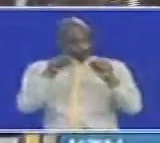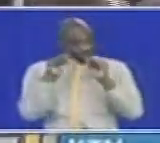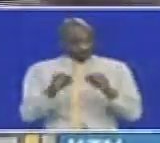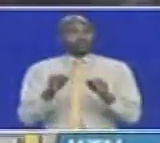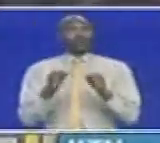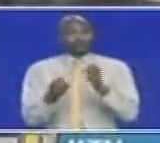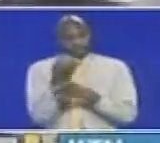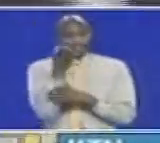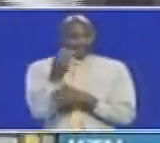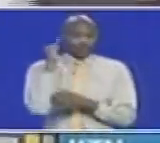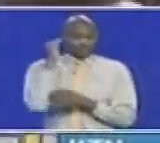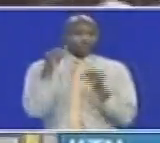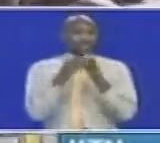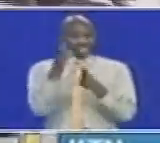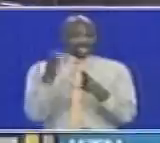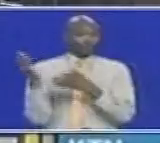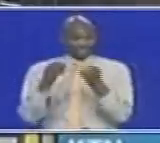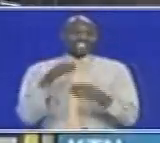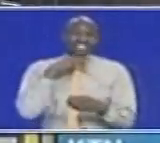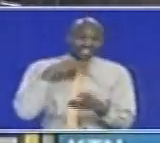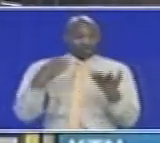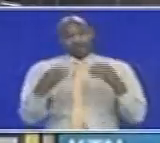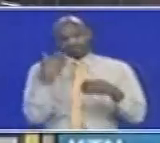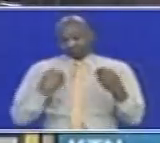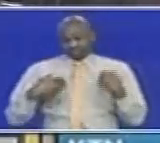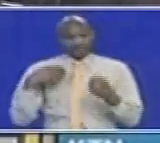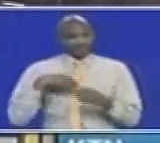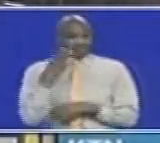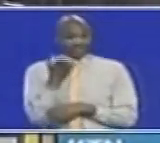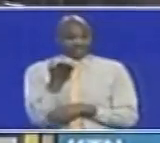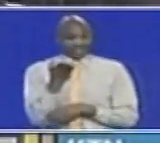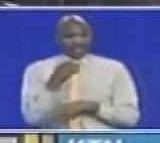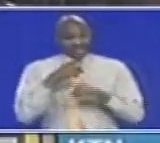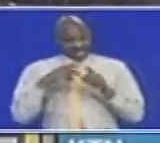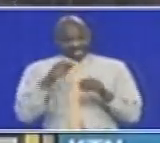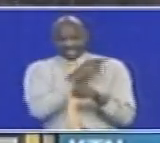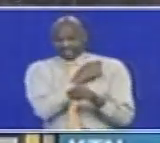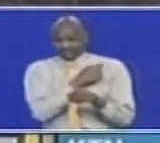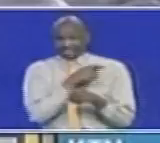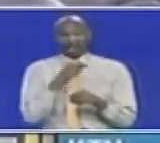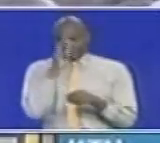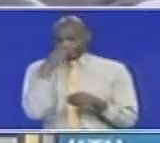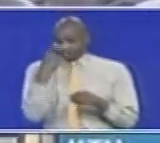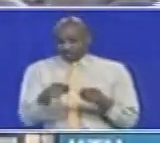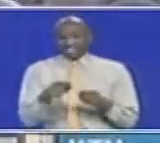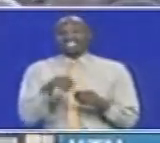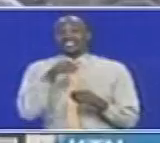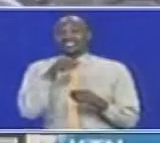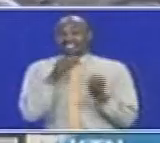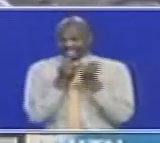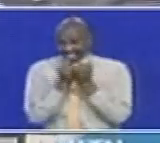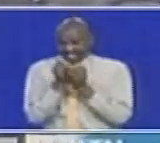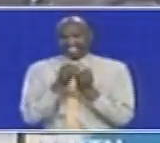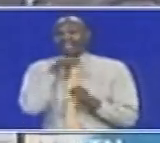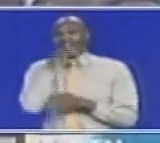advantage of political gatherings to cause death and injury to the public. According to Kimayo, the Saturday Raila welcome gathering